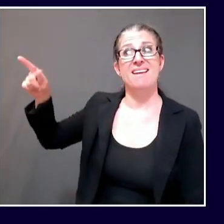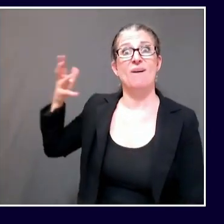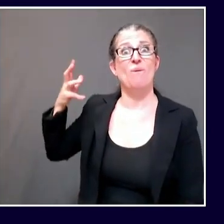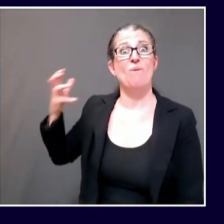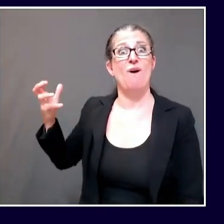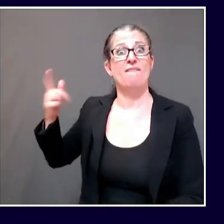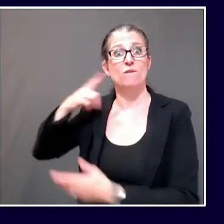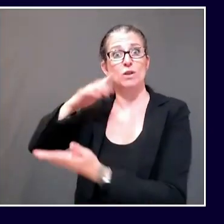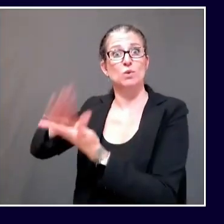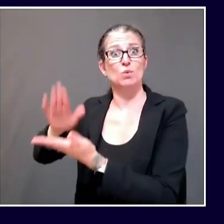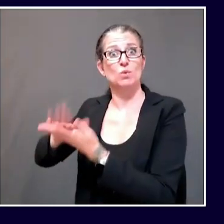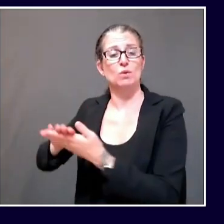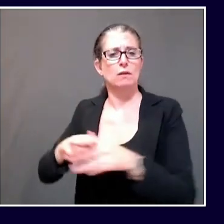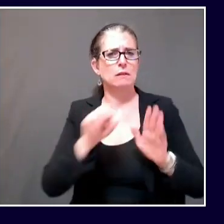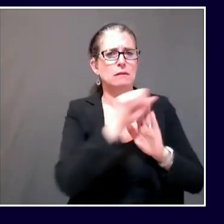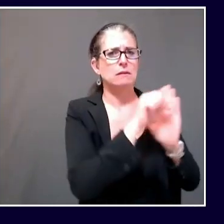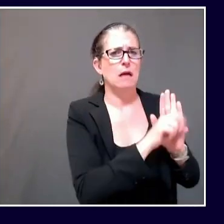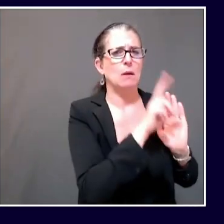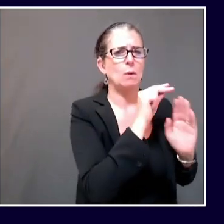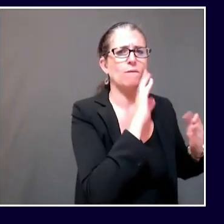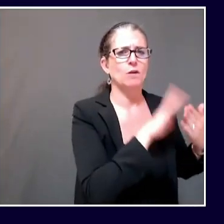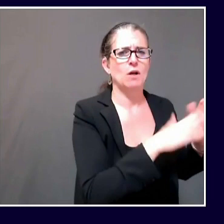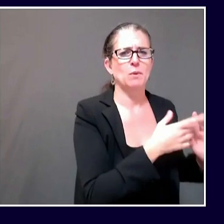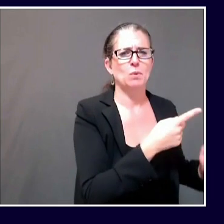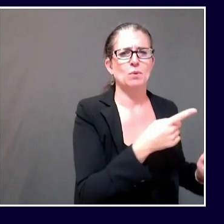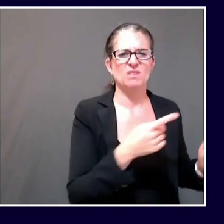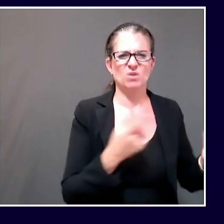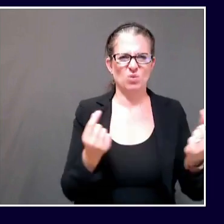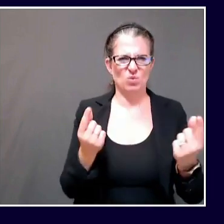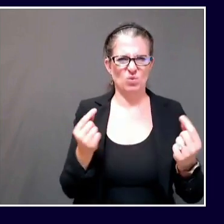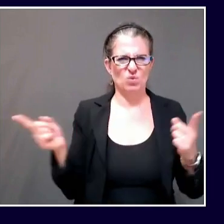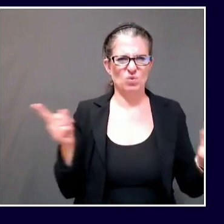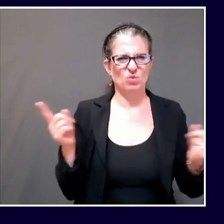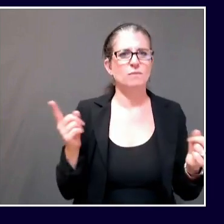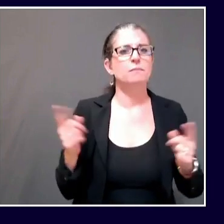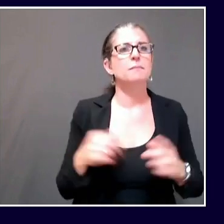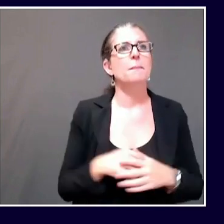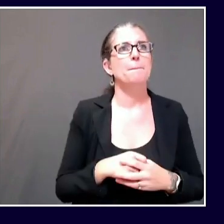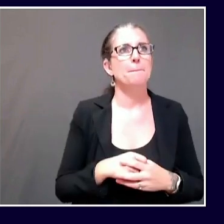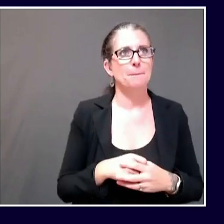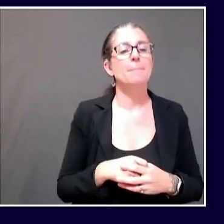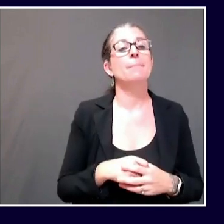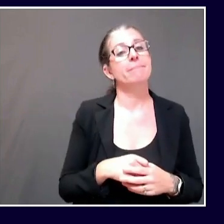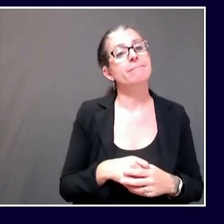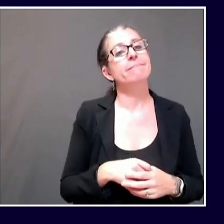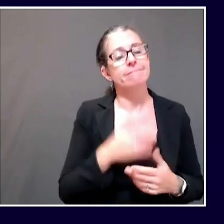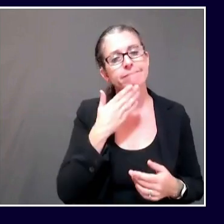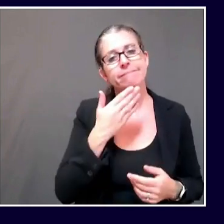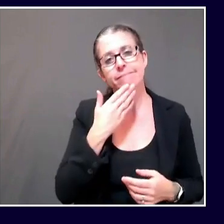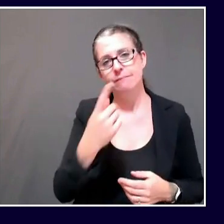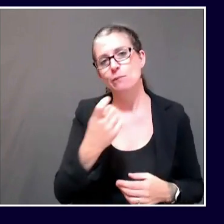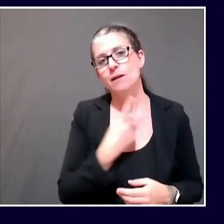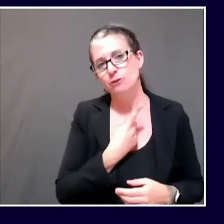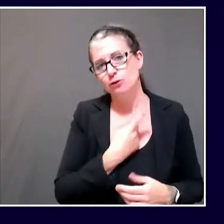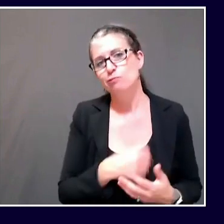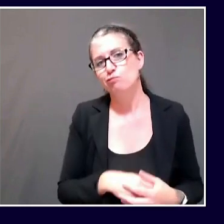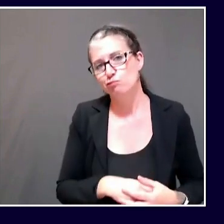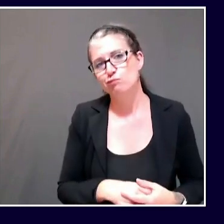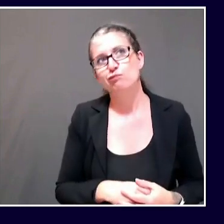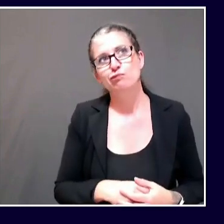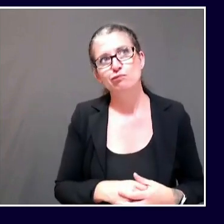So I appreciate the question. I will repeat that we really do want to take a good, close, hard look at the